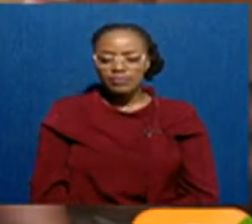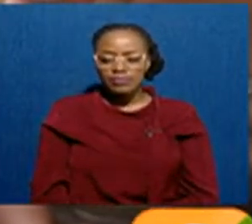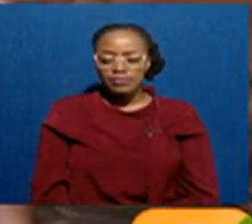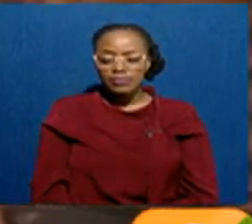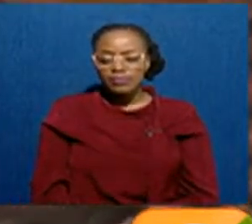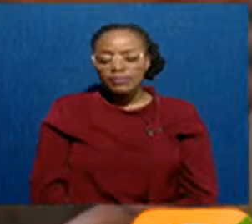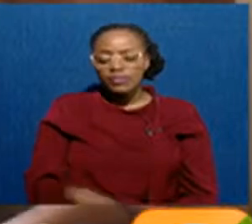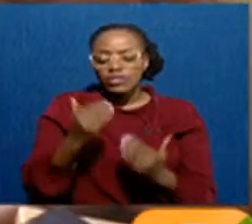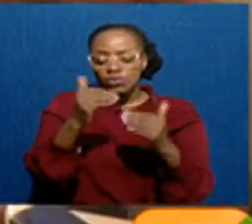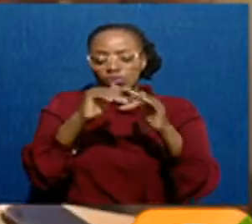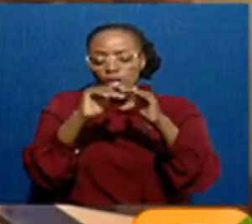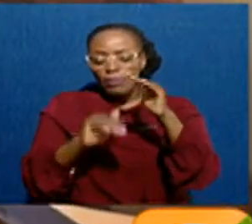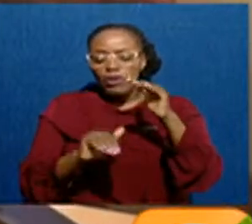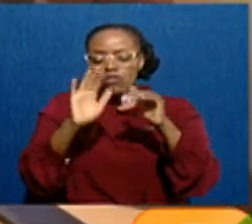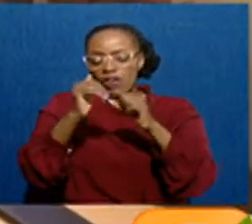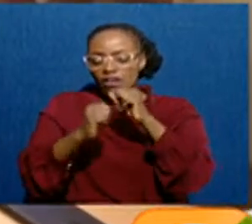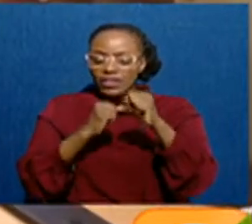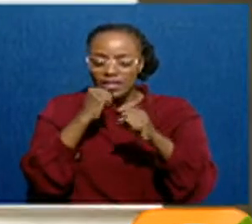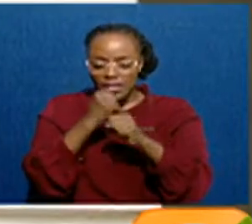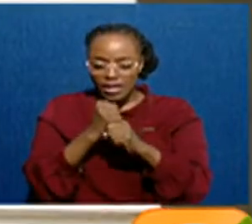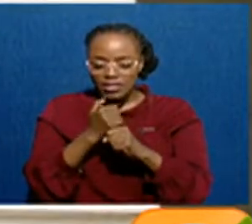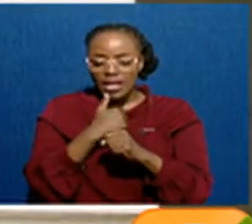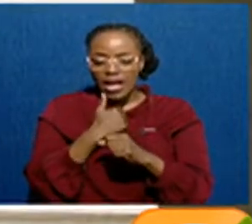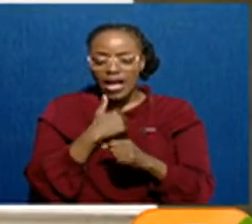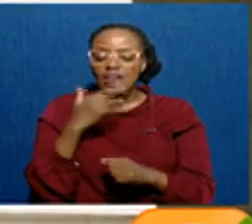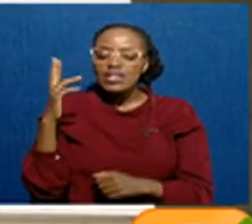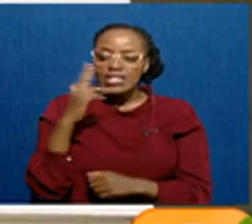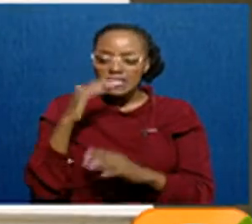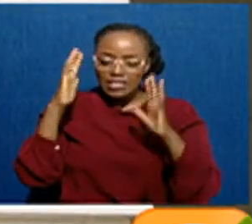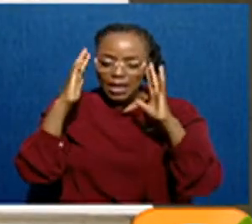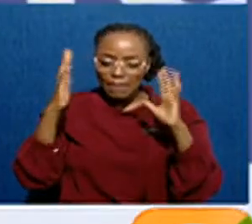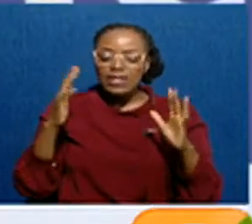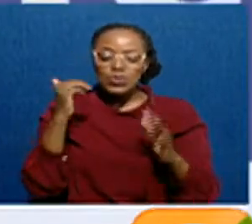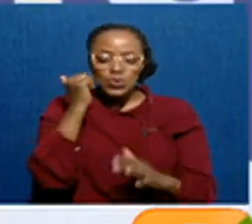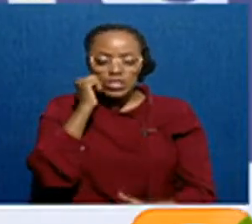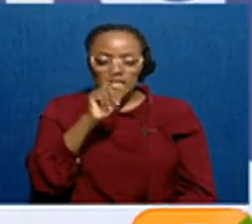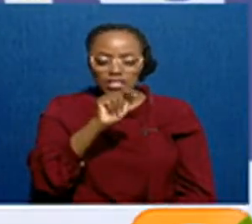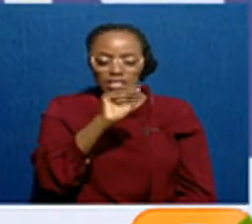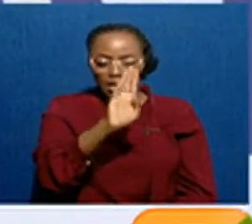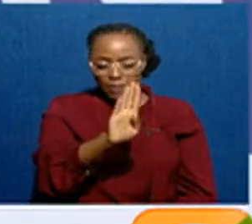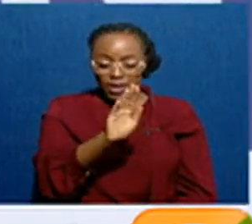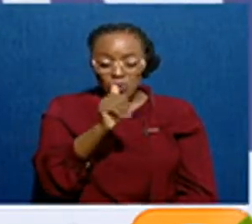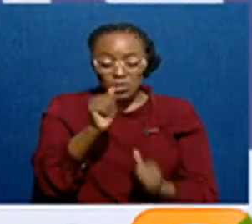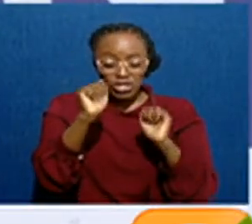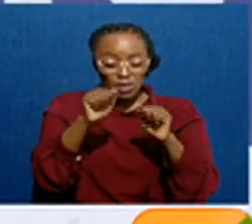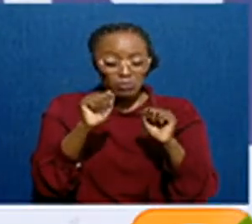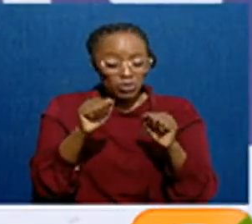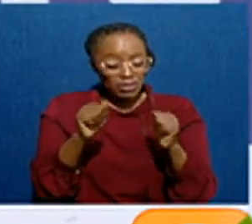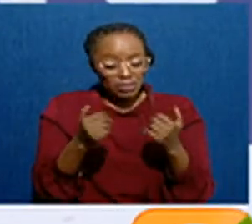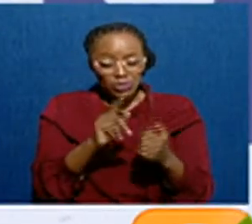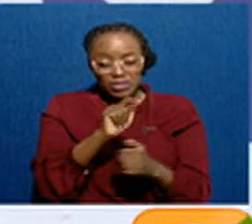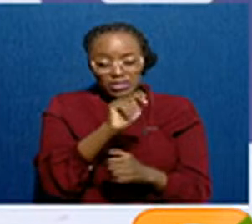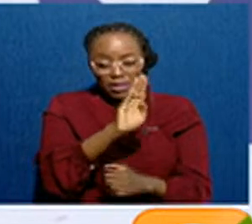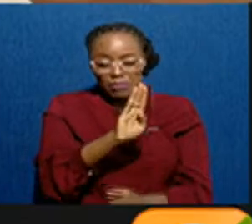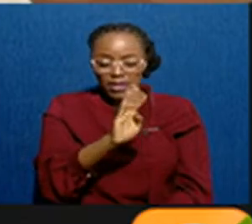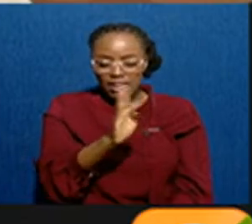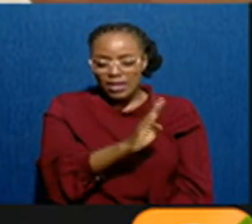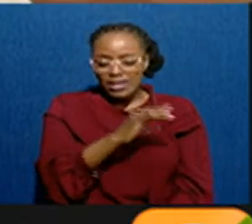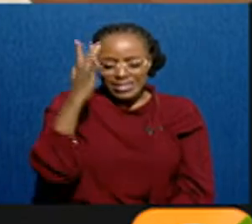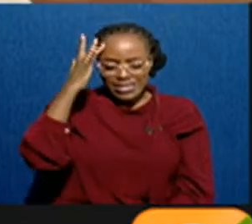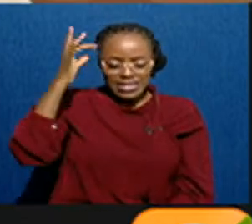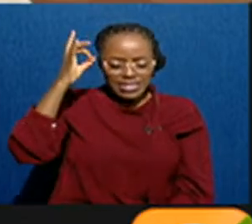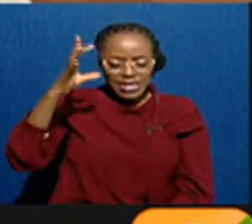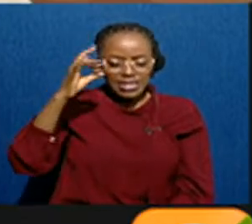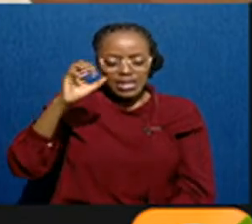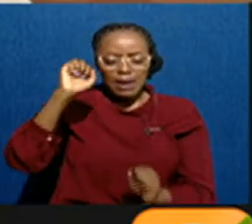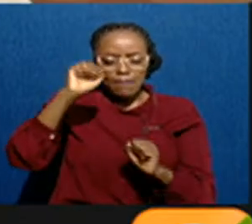Children below the age of 5 are at a higher risk of developing severe, often fatal forms of TB, such as TB meningitis, which can